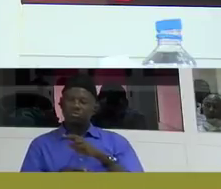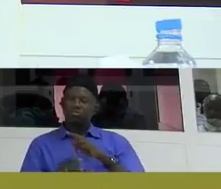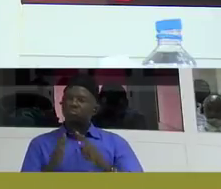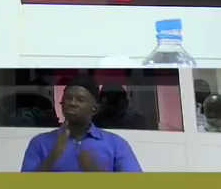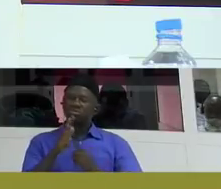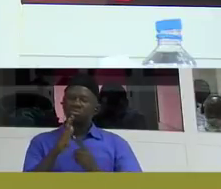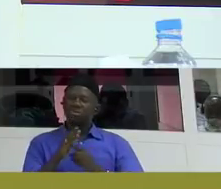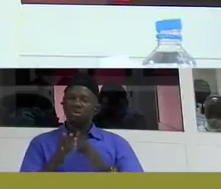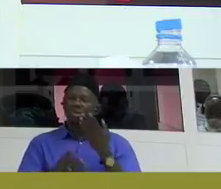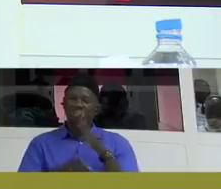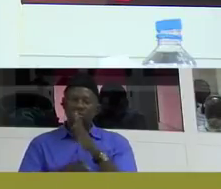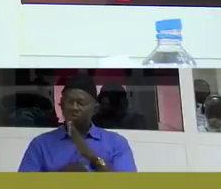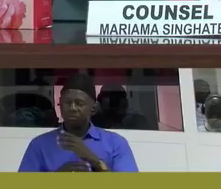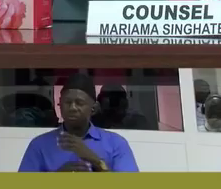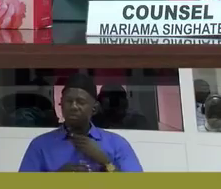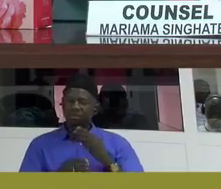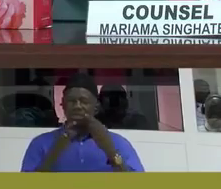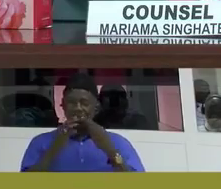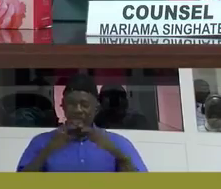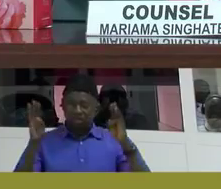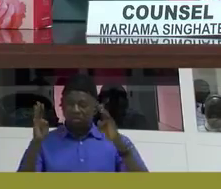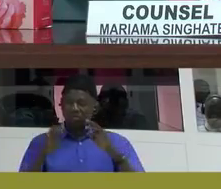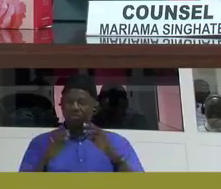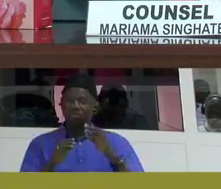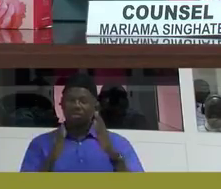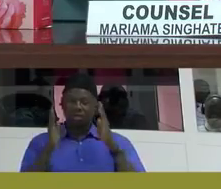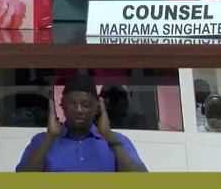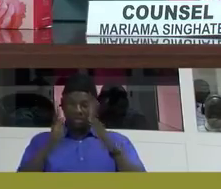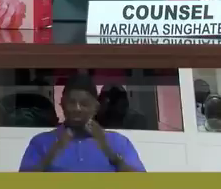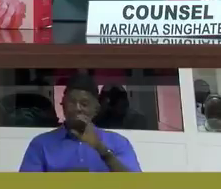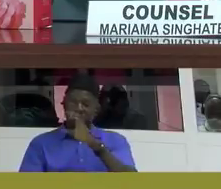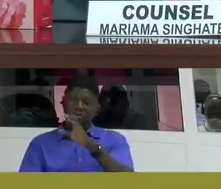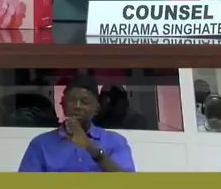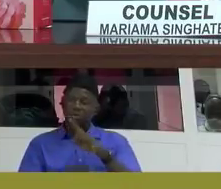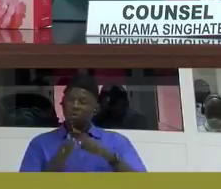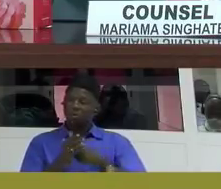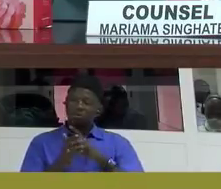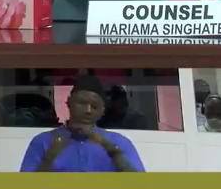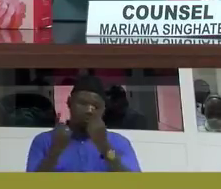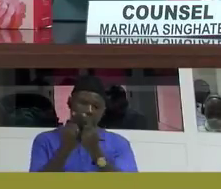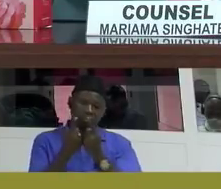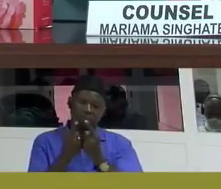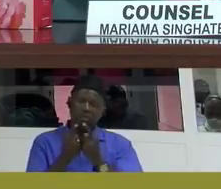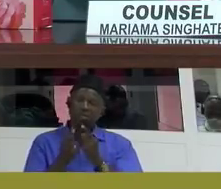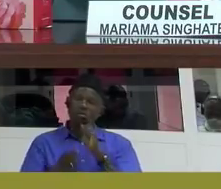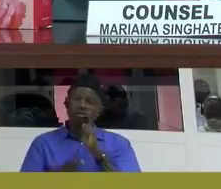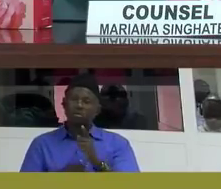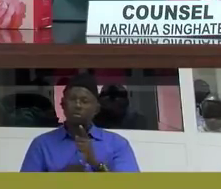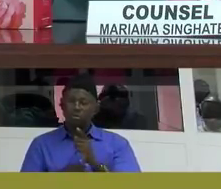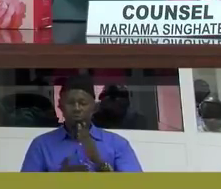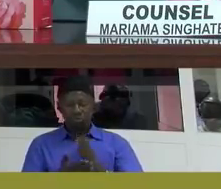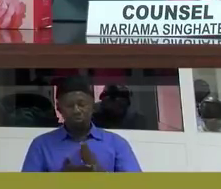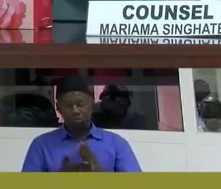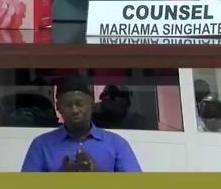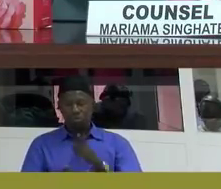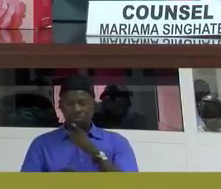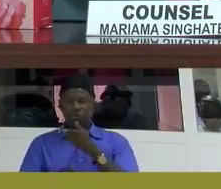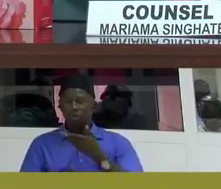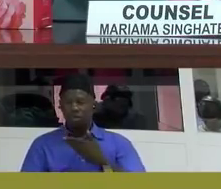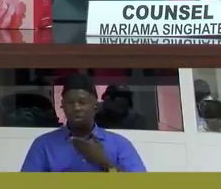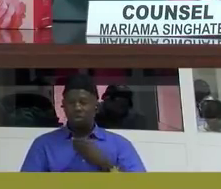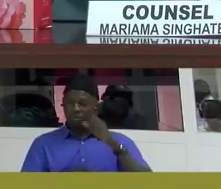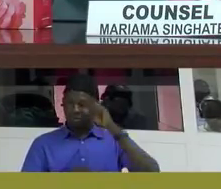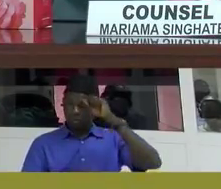whether it's a declaration of Islamic State or something else, but the fact that you have